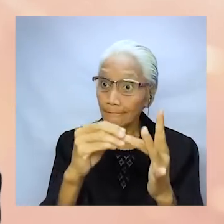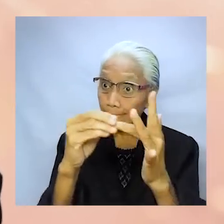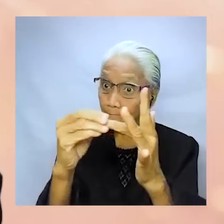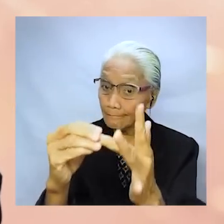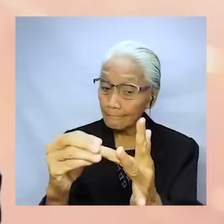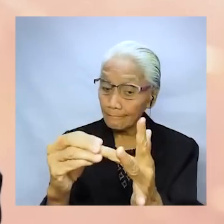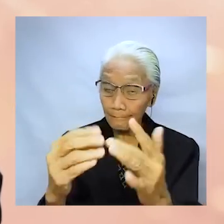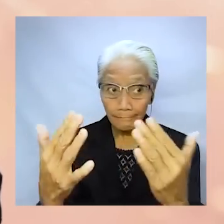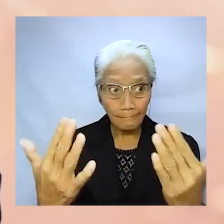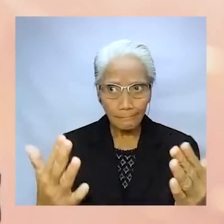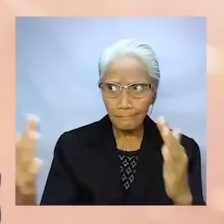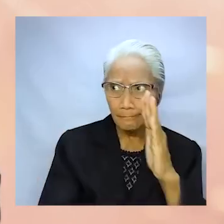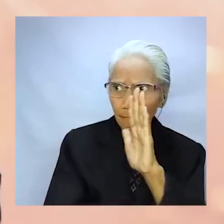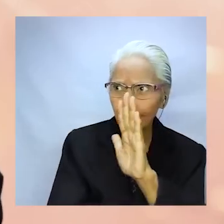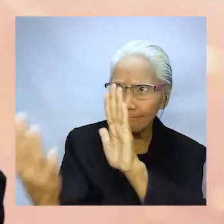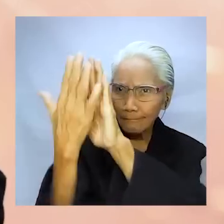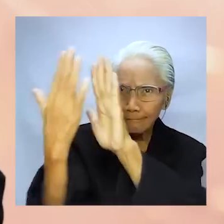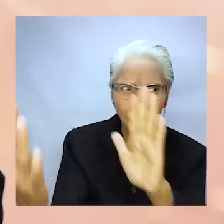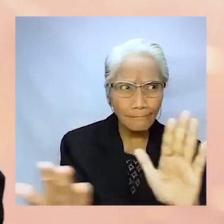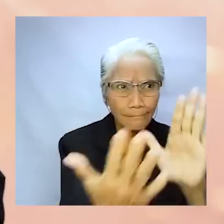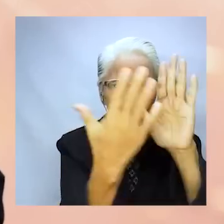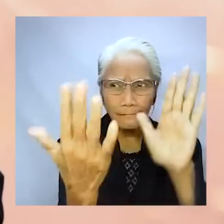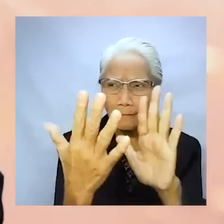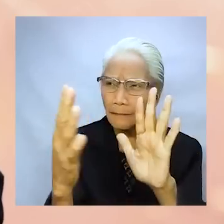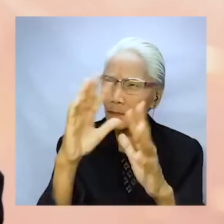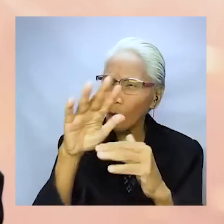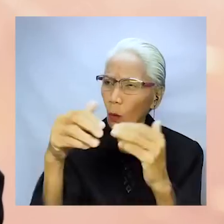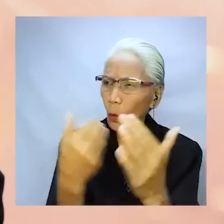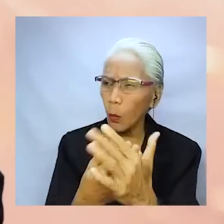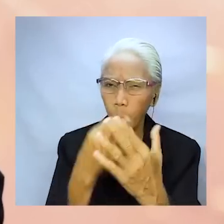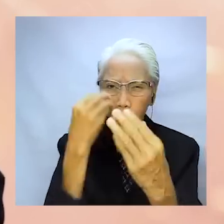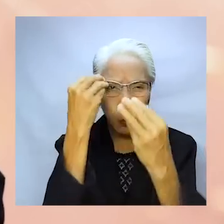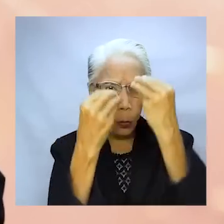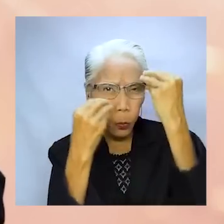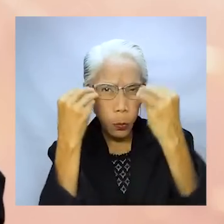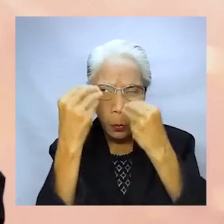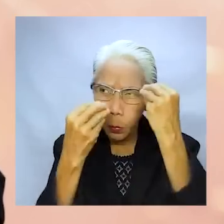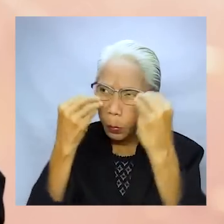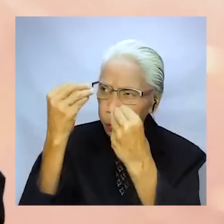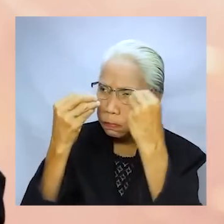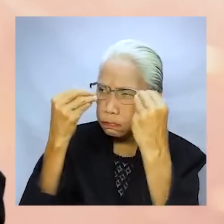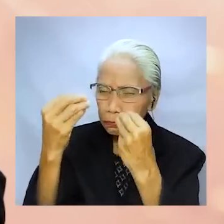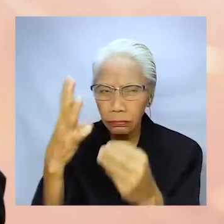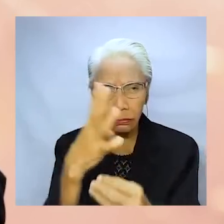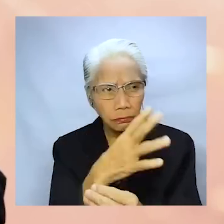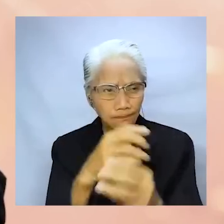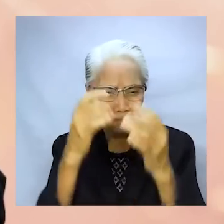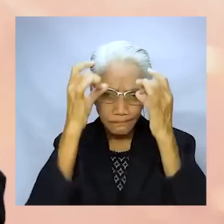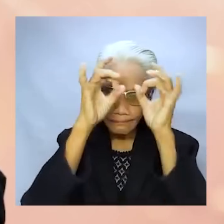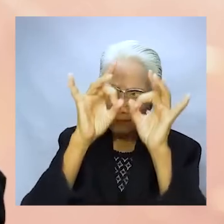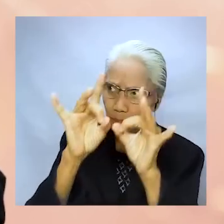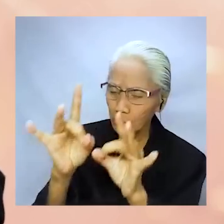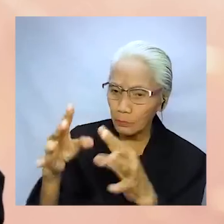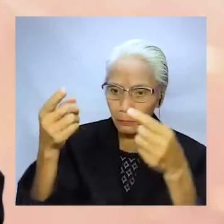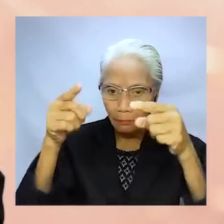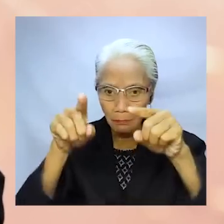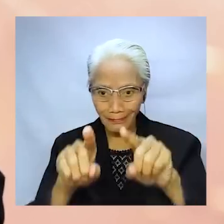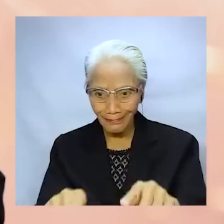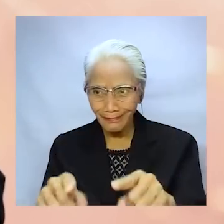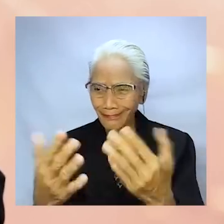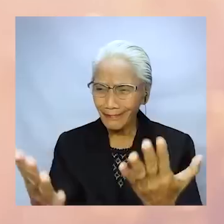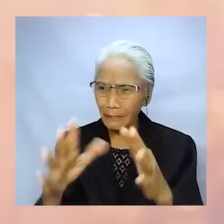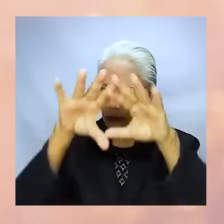all the confusing and tragic events in our world that bring